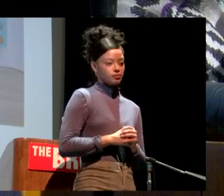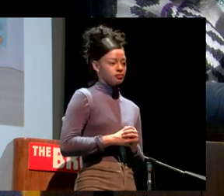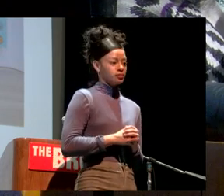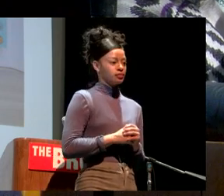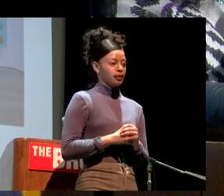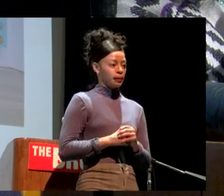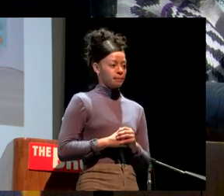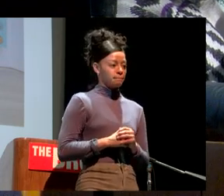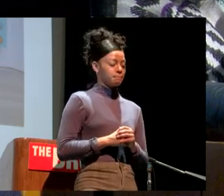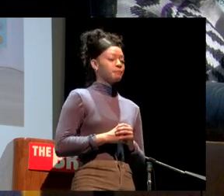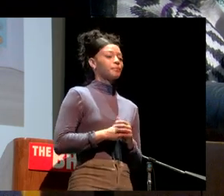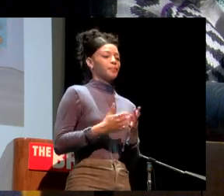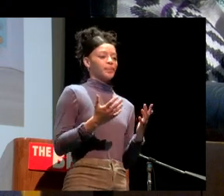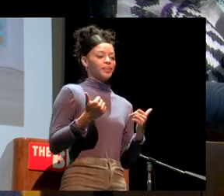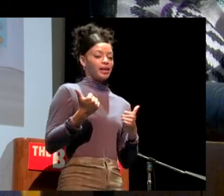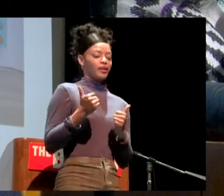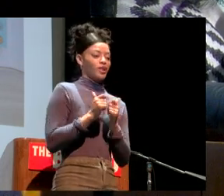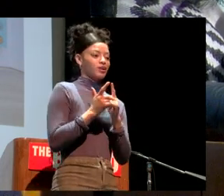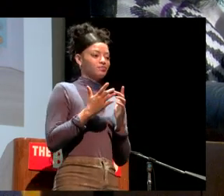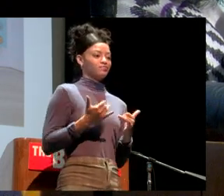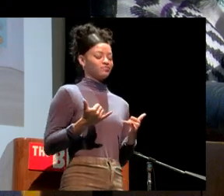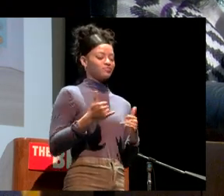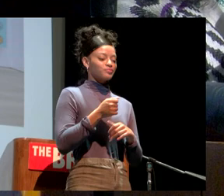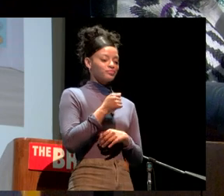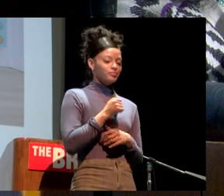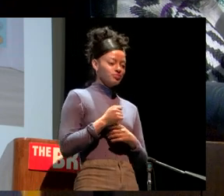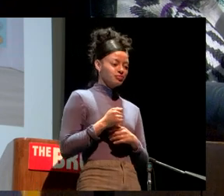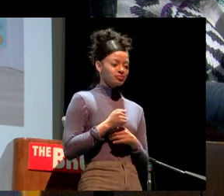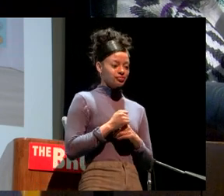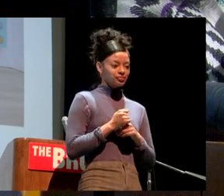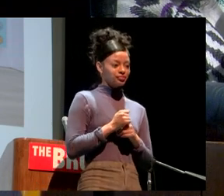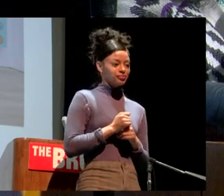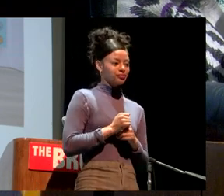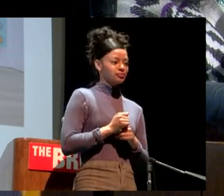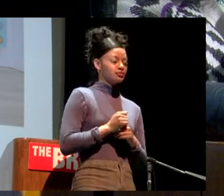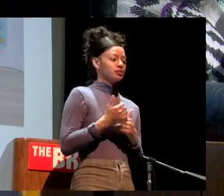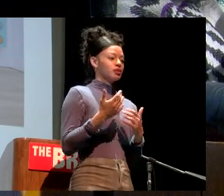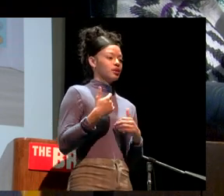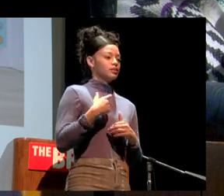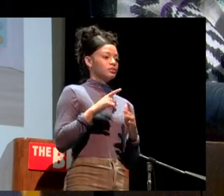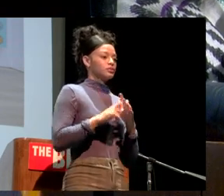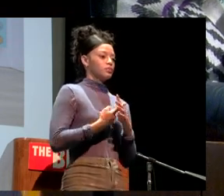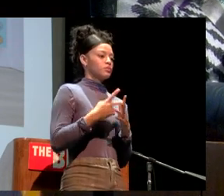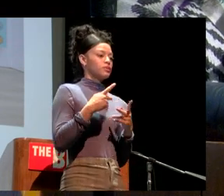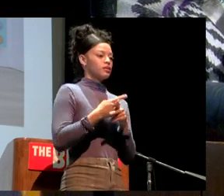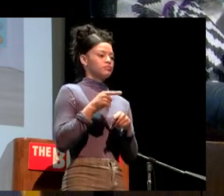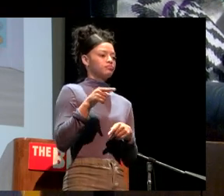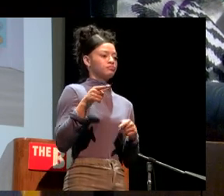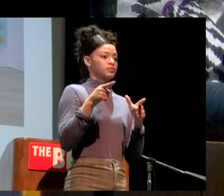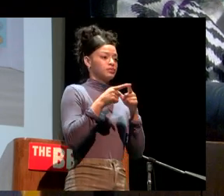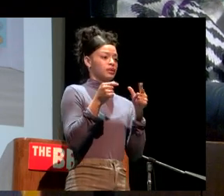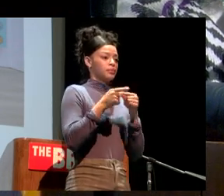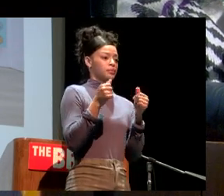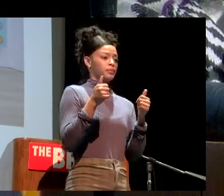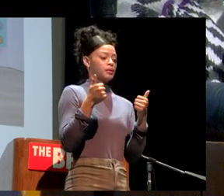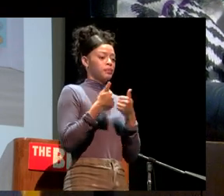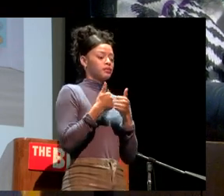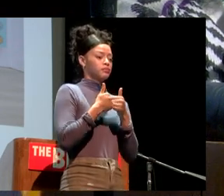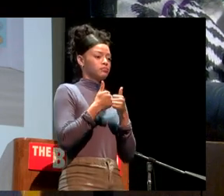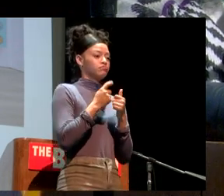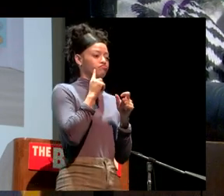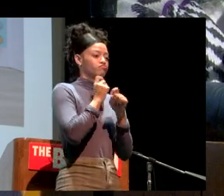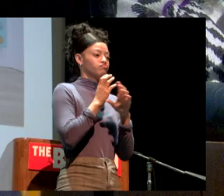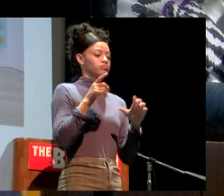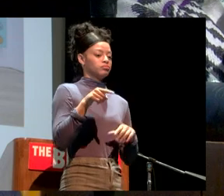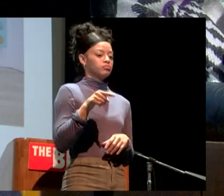So like I said, when I was starting to make the Tamagotchi type game, the producer suggested this design,